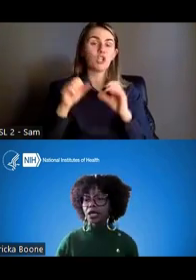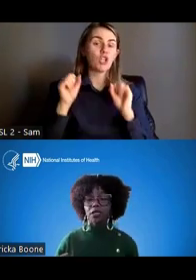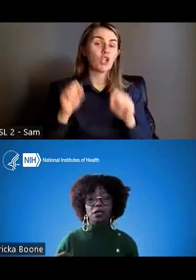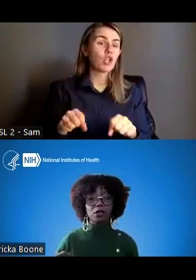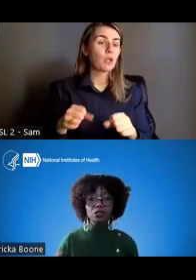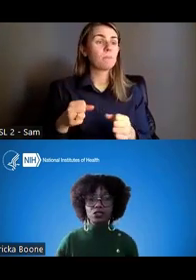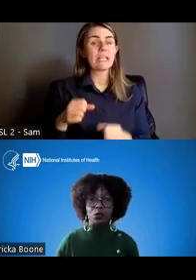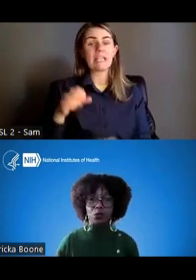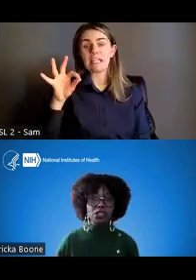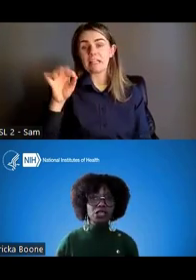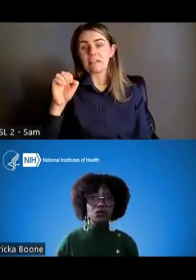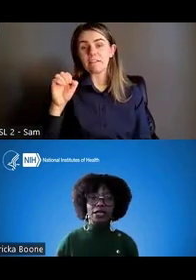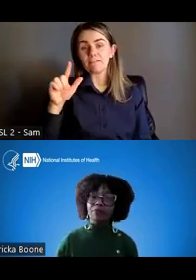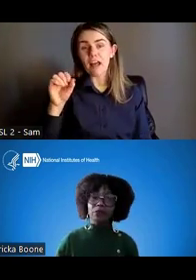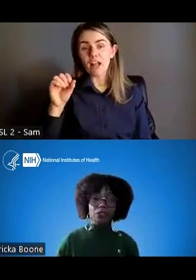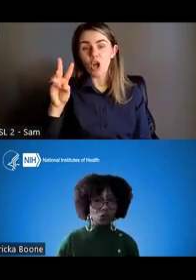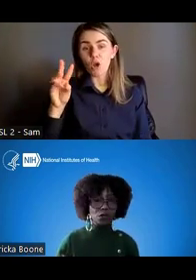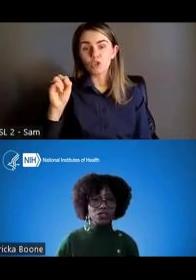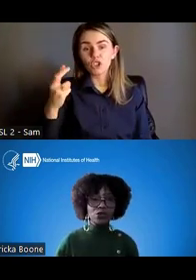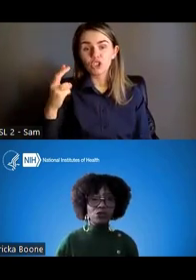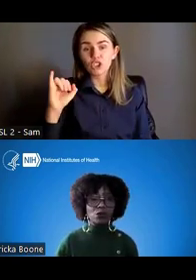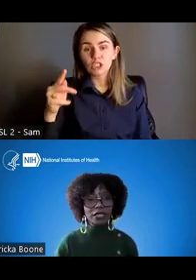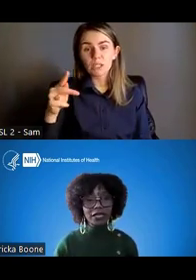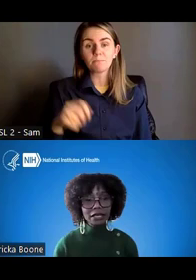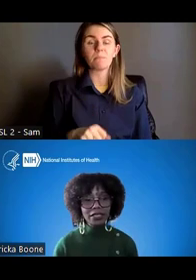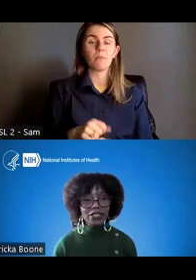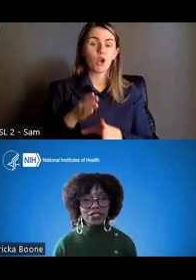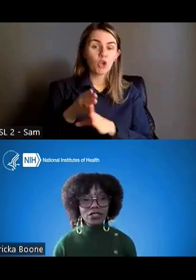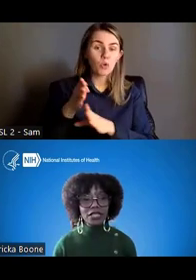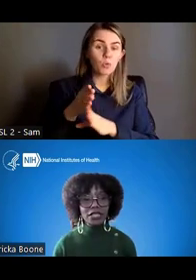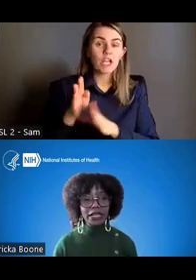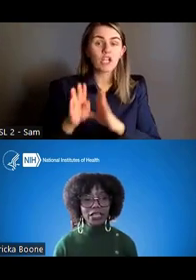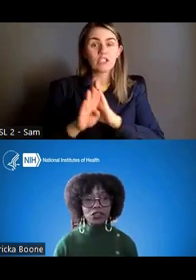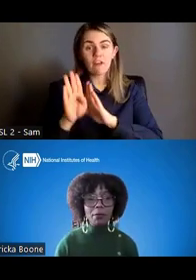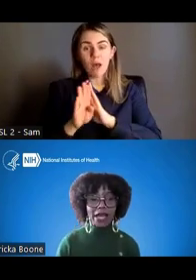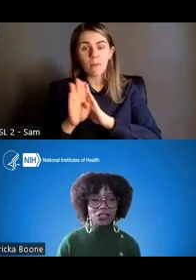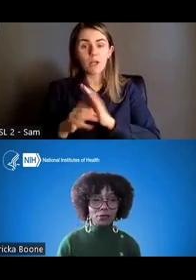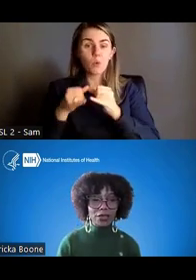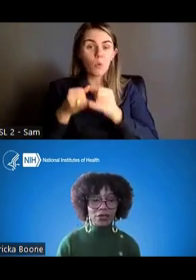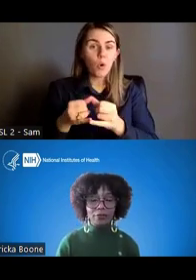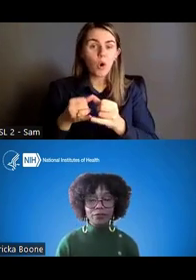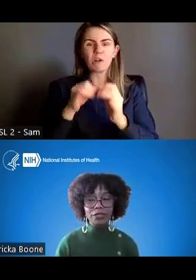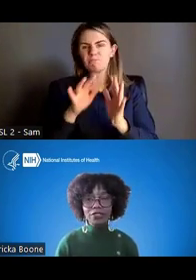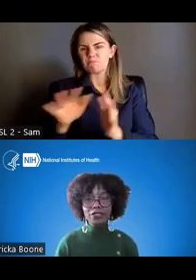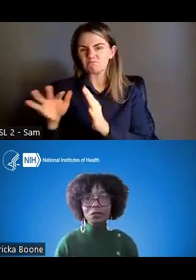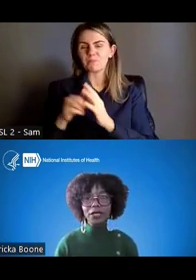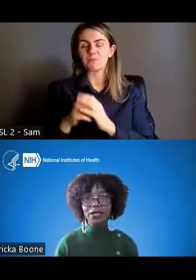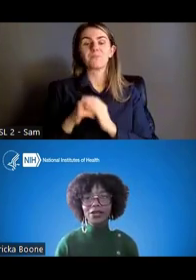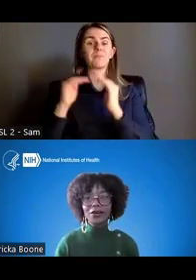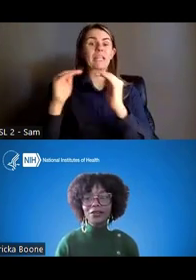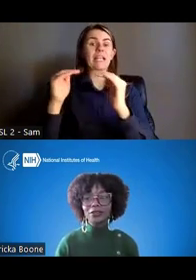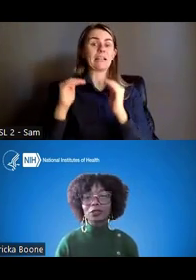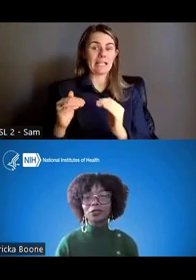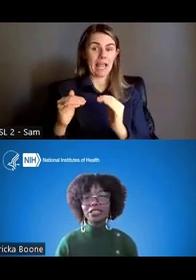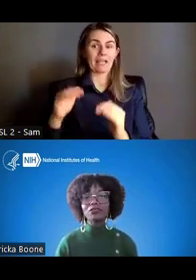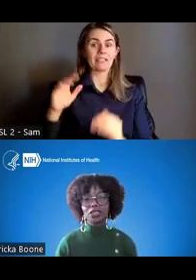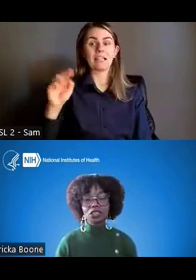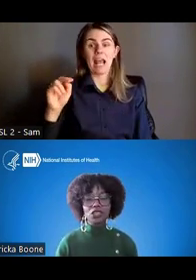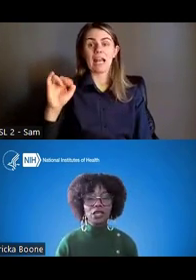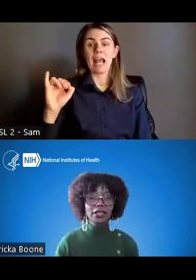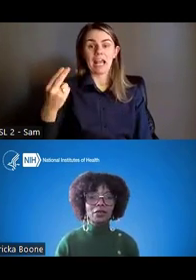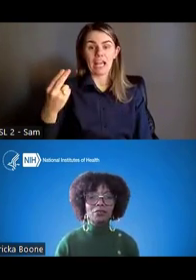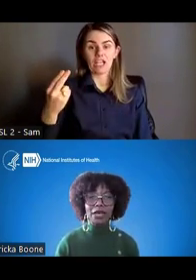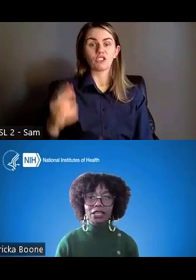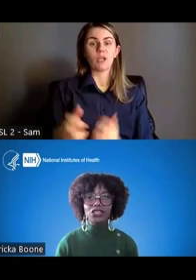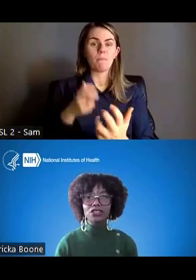award, a research project grant, so on and so forth. Next, there's NIH matchmaker. This is what I call the plenty of